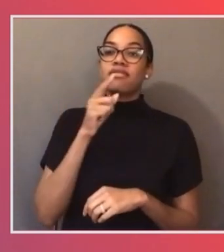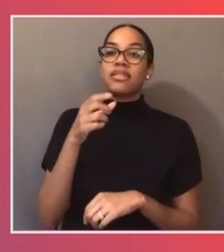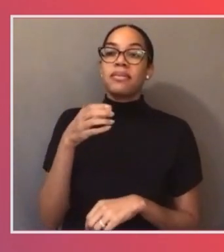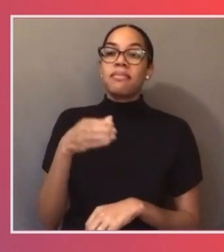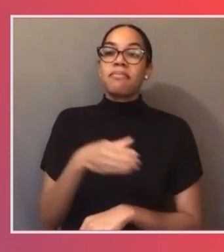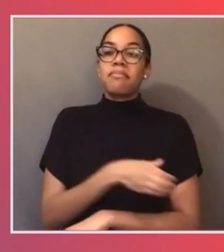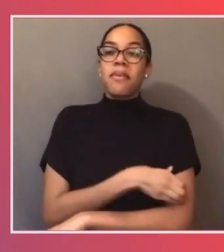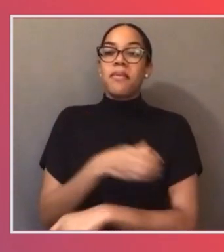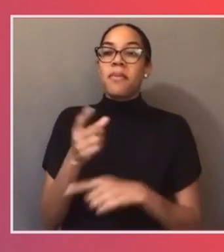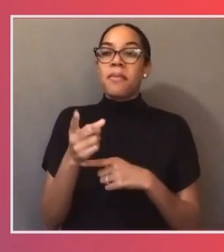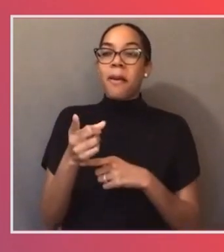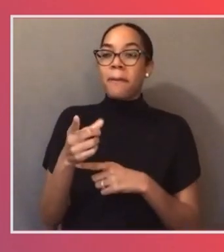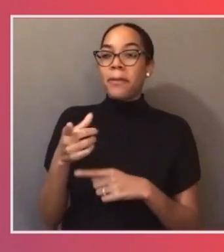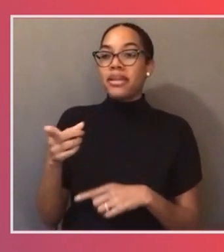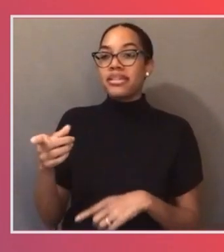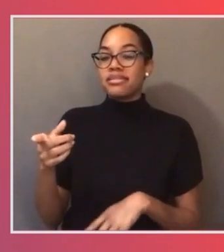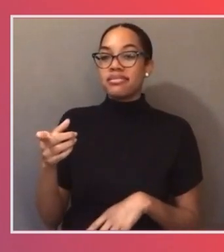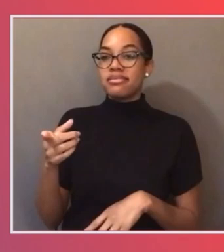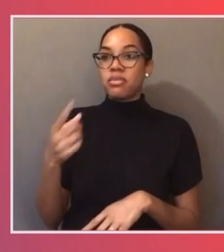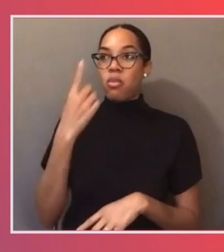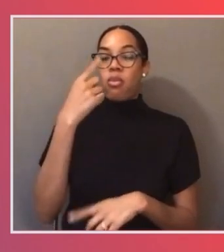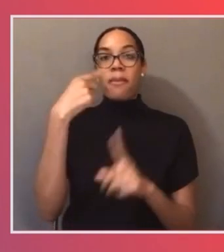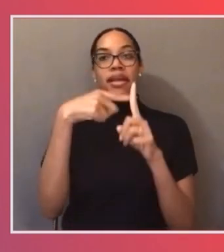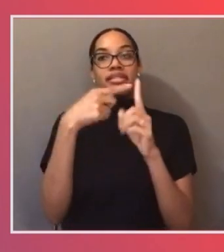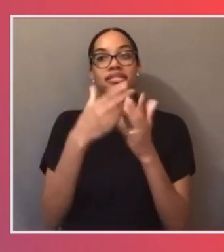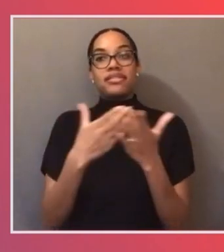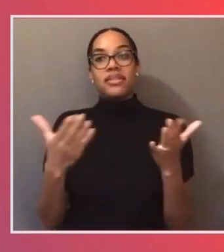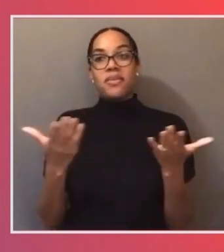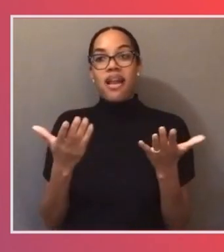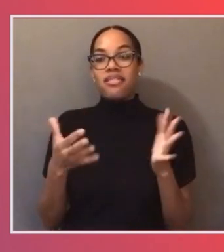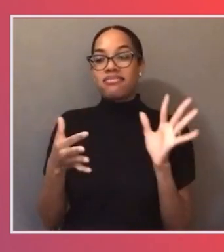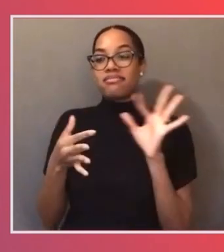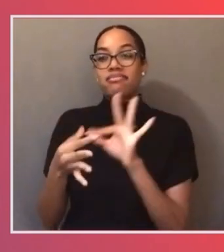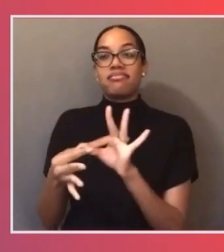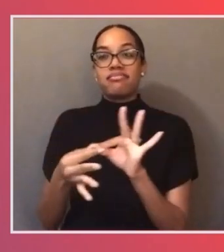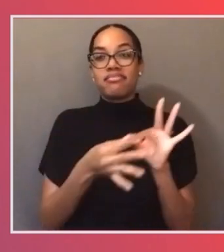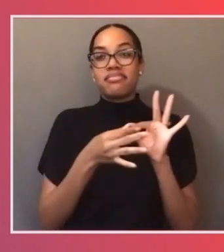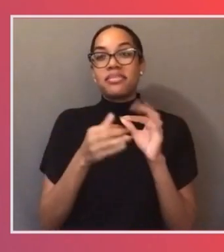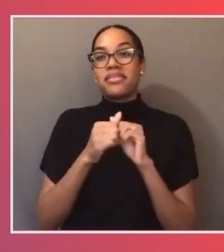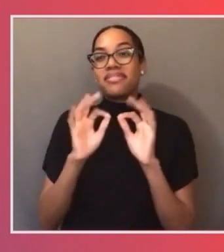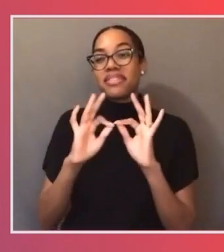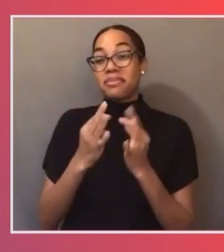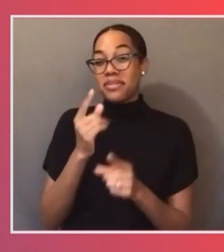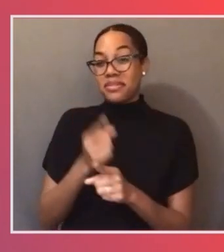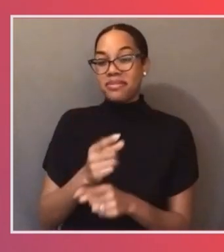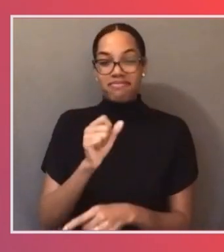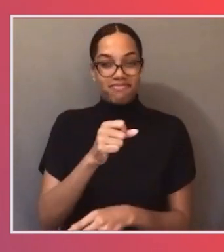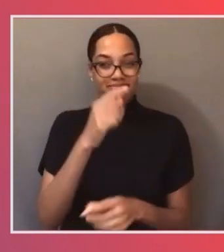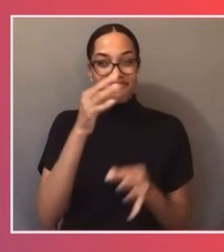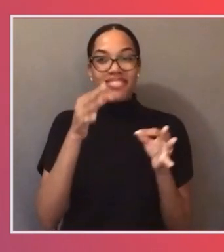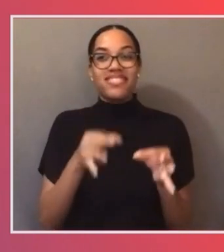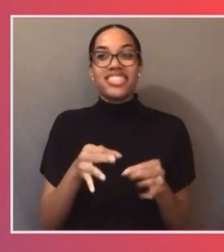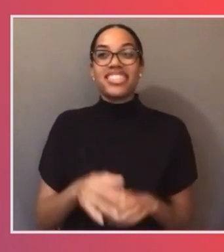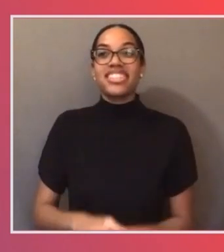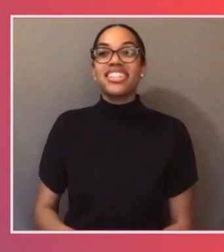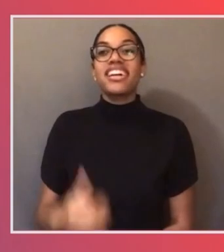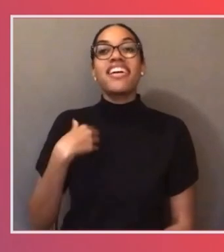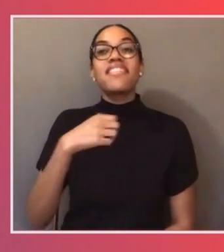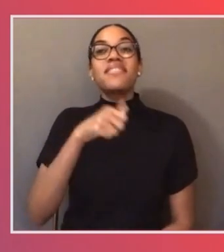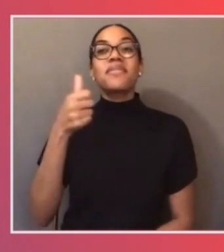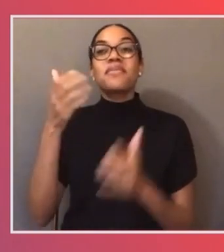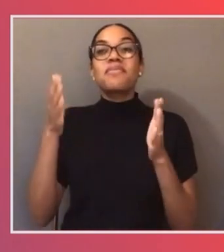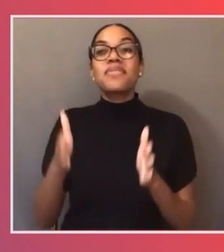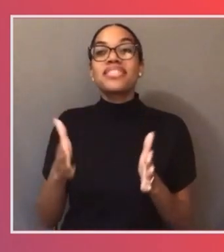family. For sure. All right, we've got another Avenger here on deck.